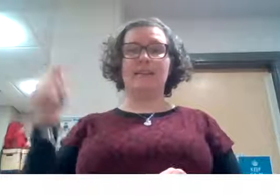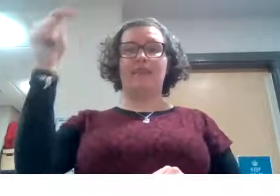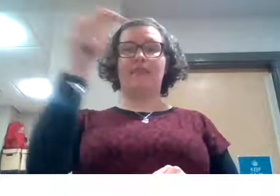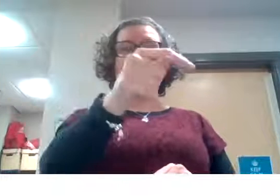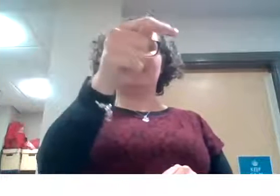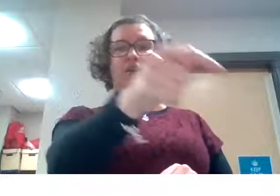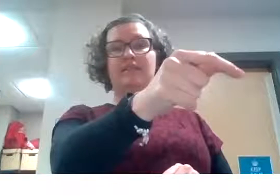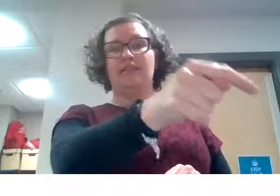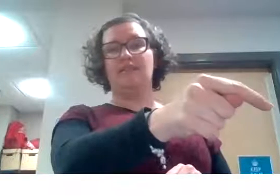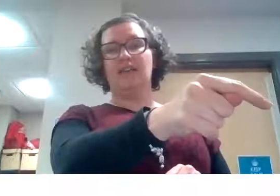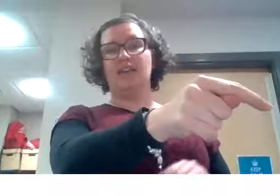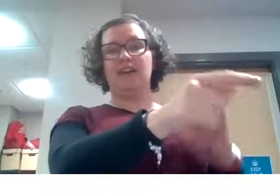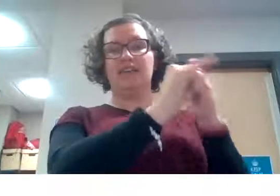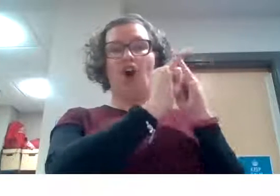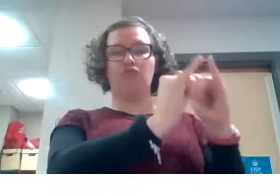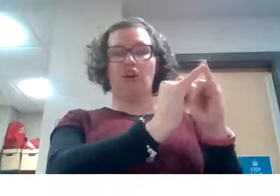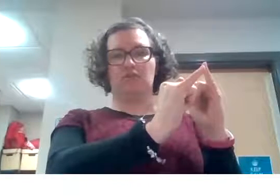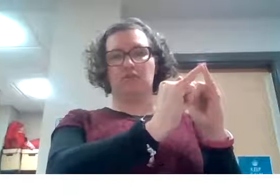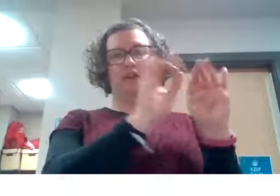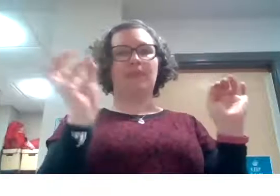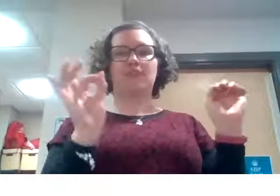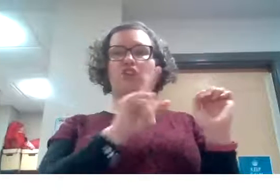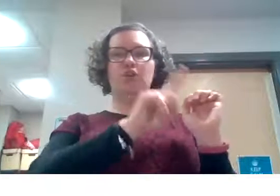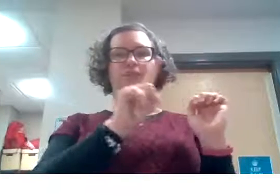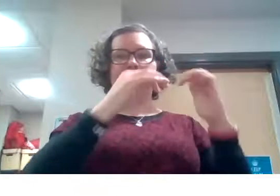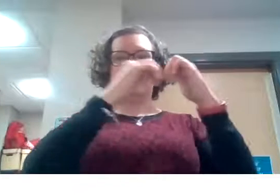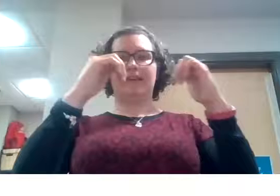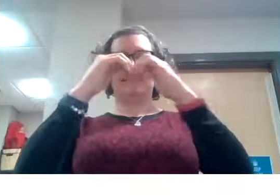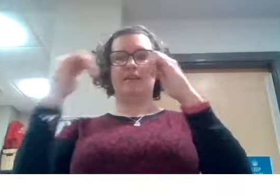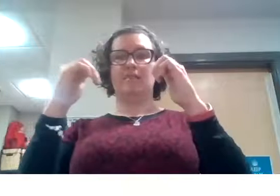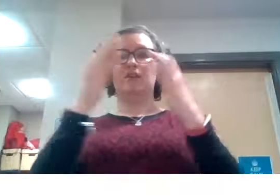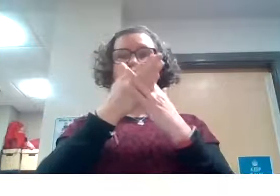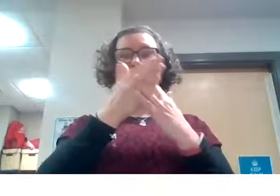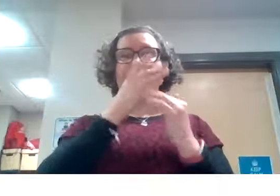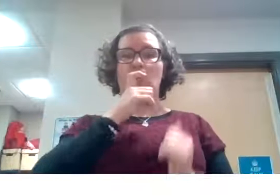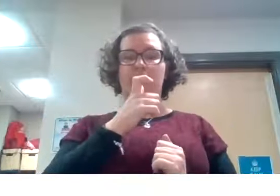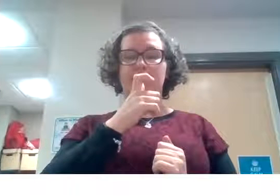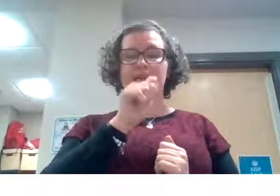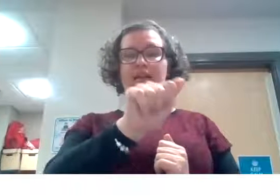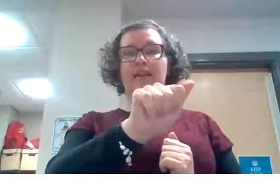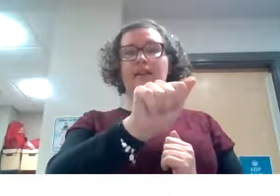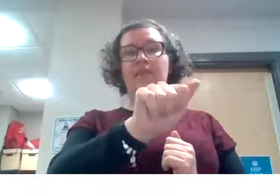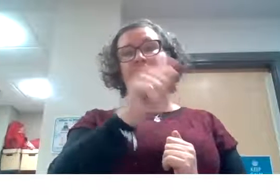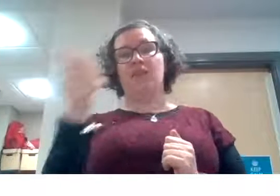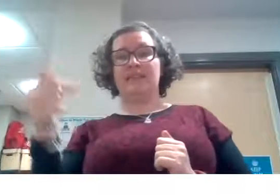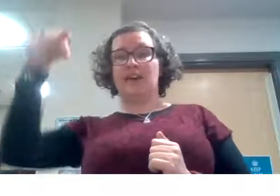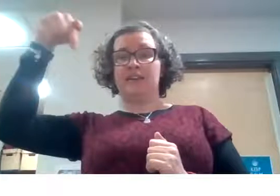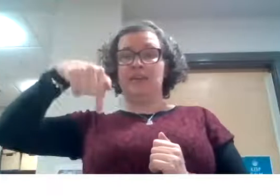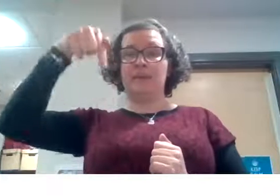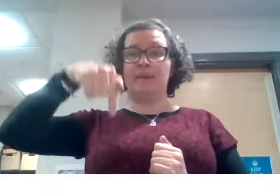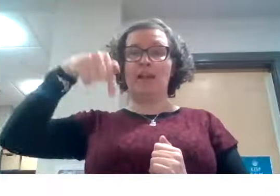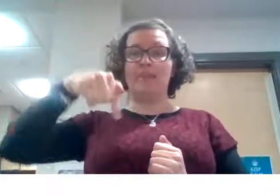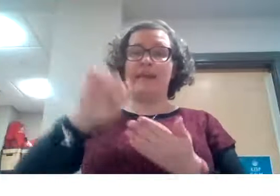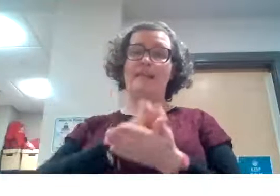spaces. These ones at the far side are wrong. There's no spaces between the words. On this